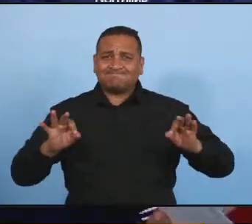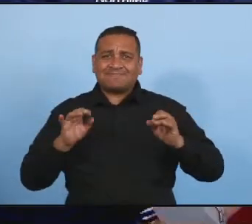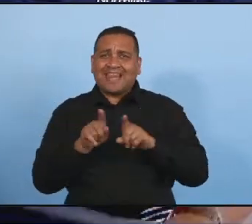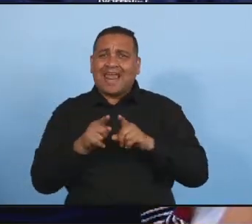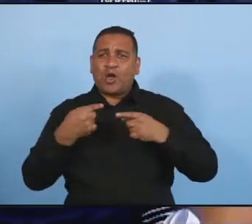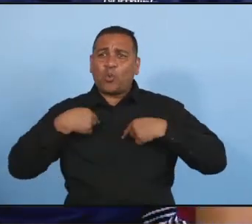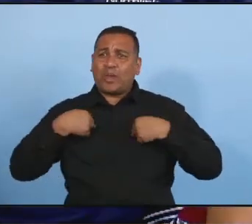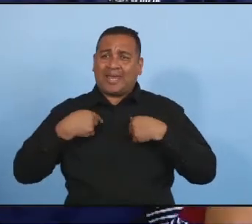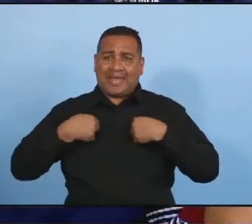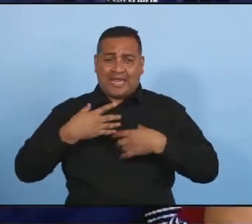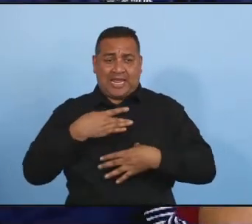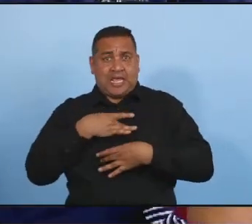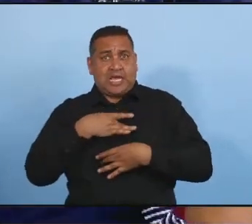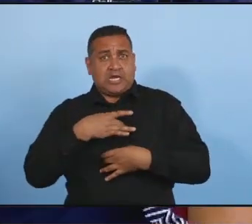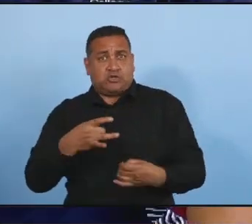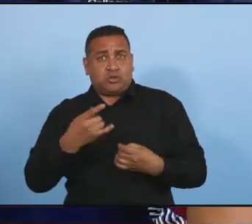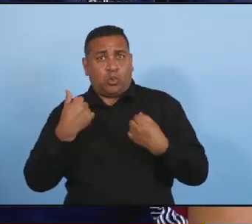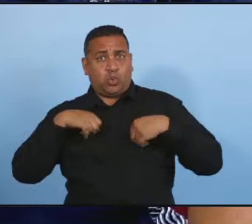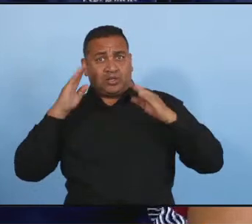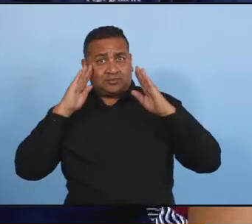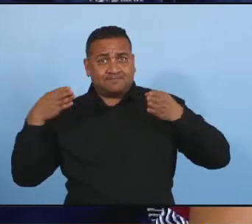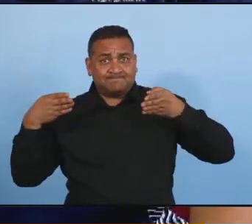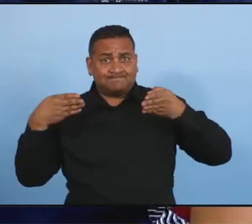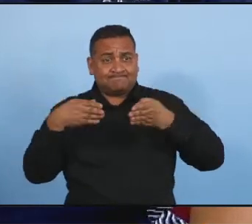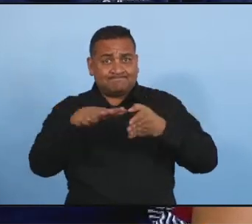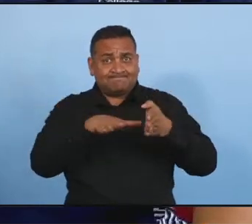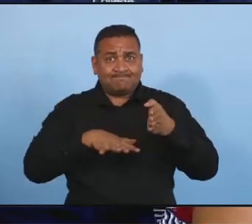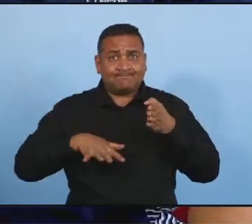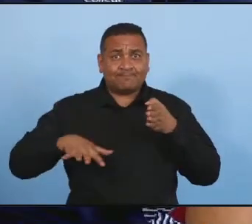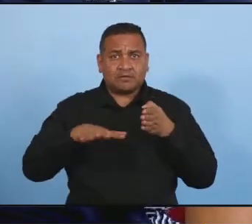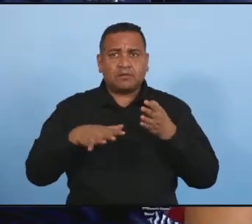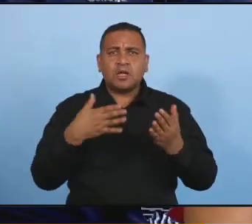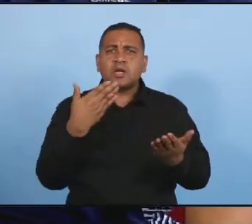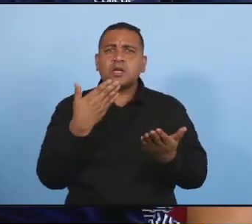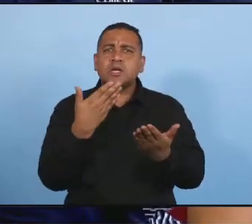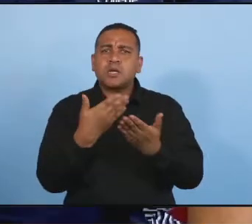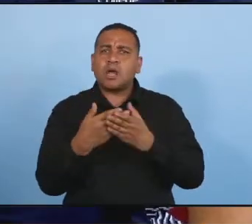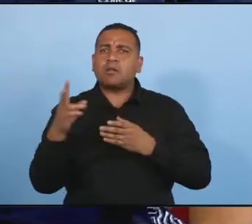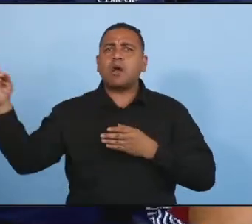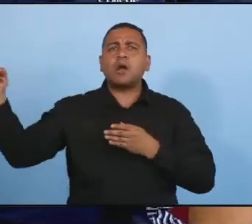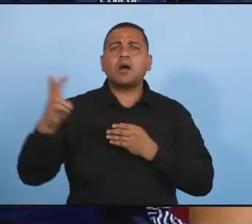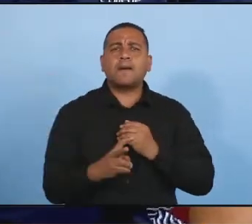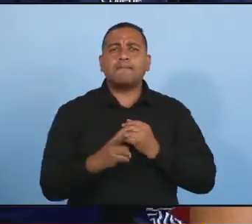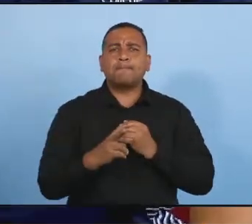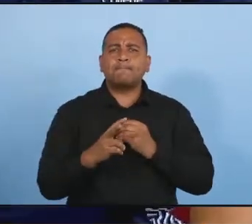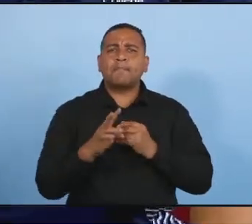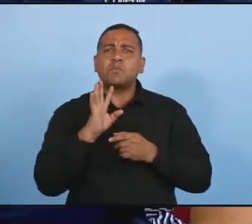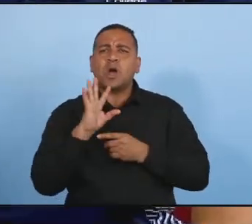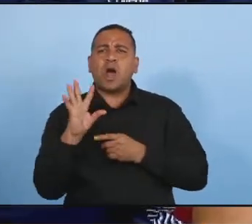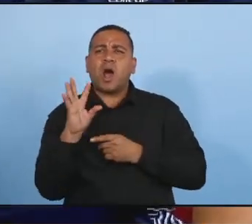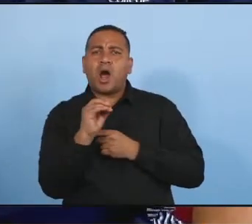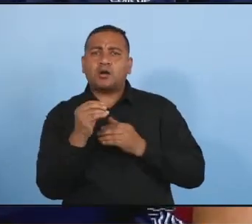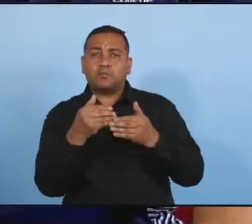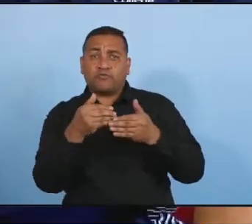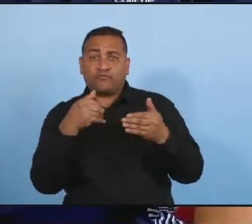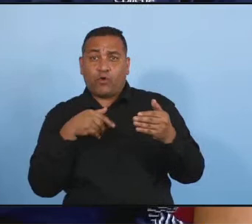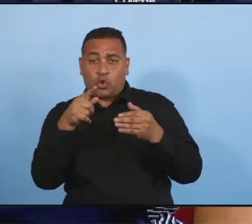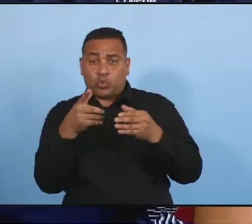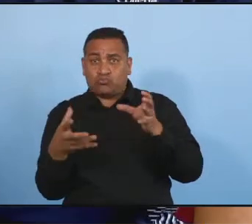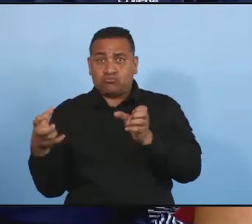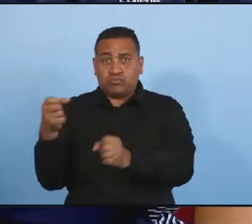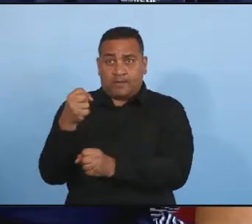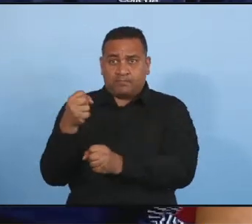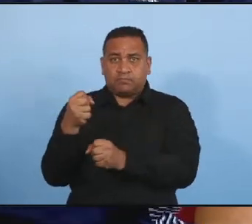interested in that sort of field, I mean, they would definitely be making their way here. I want to ask you this quickly before we let you go. You said